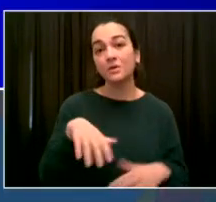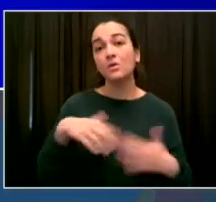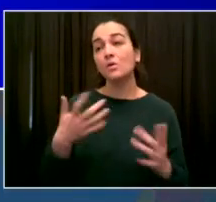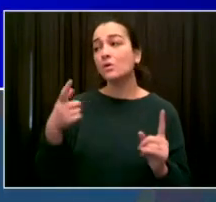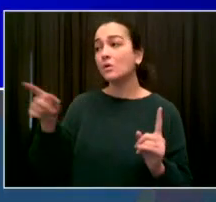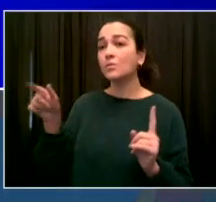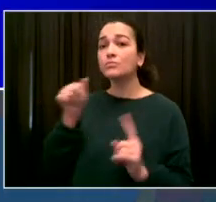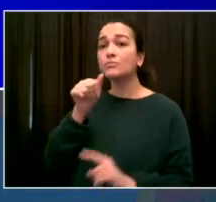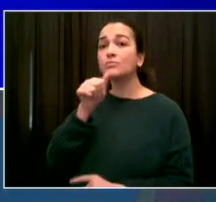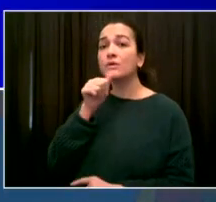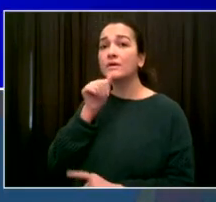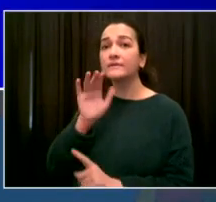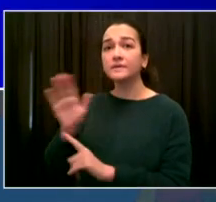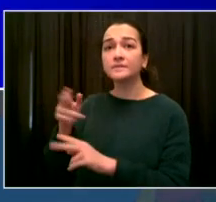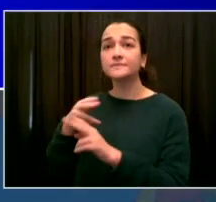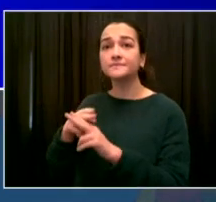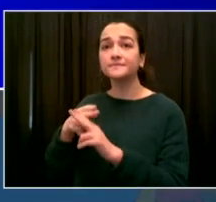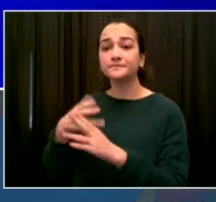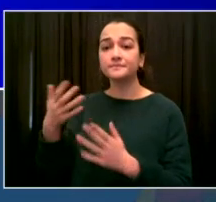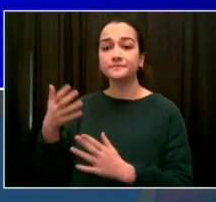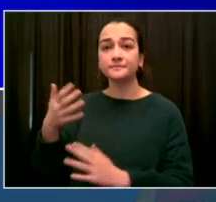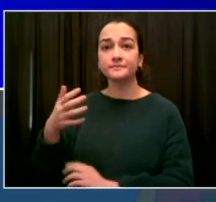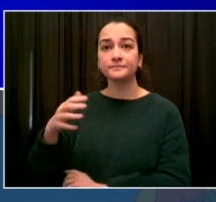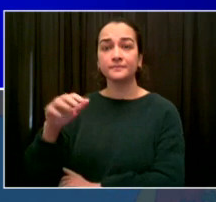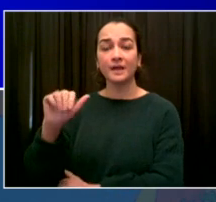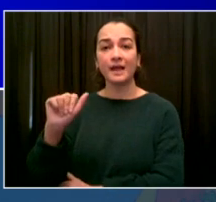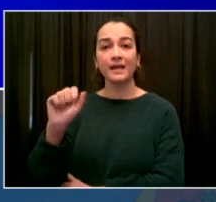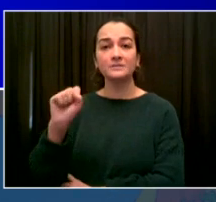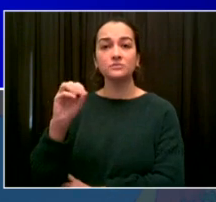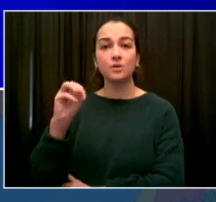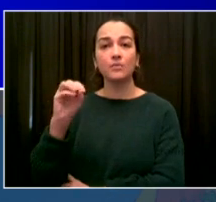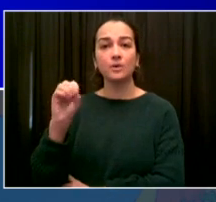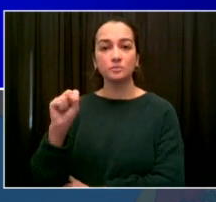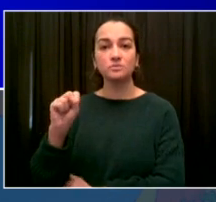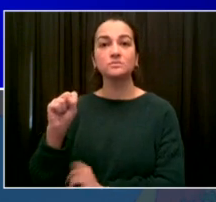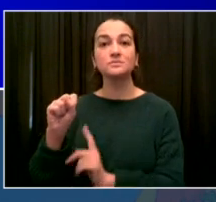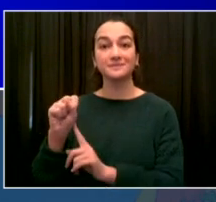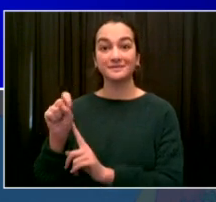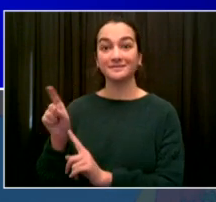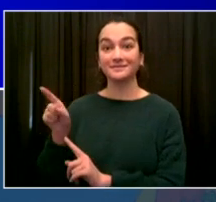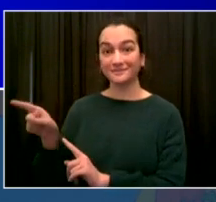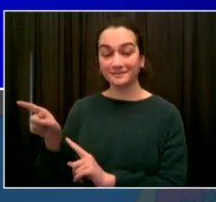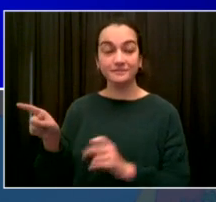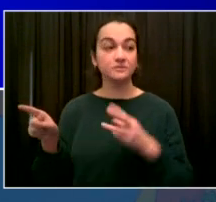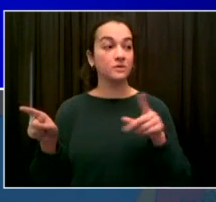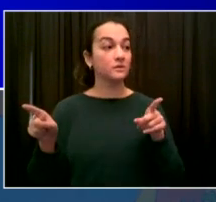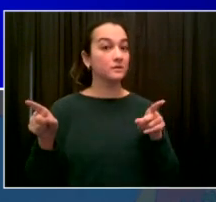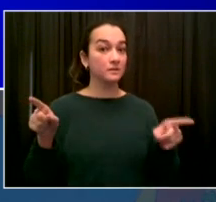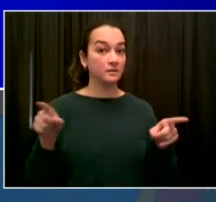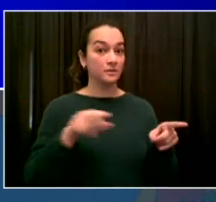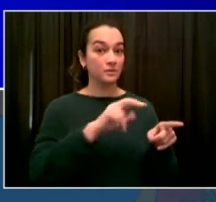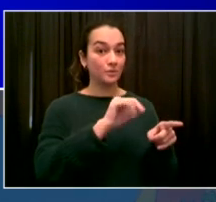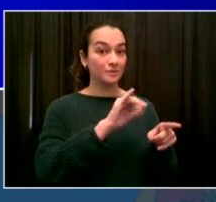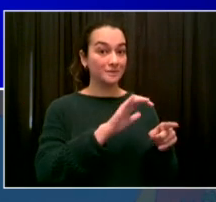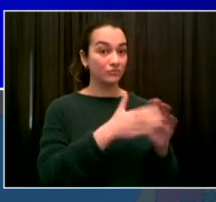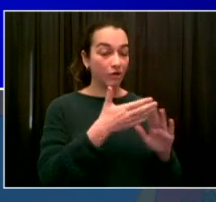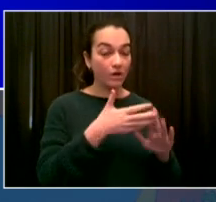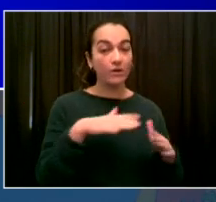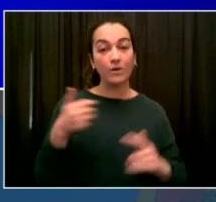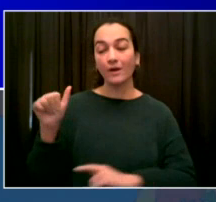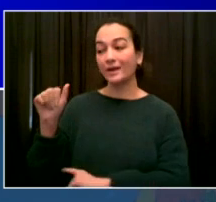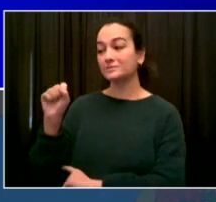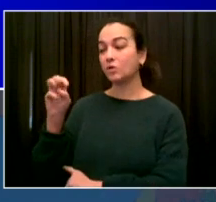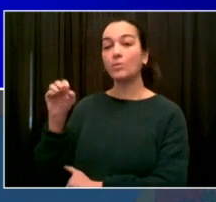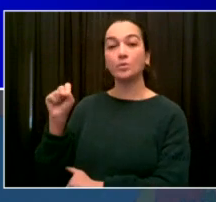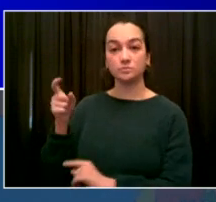incentive. We know vaccination is the key, and we know boosters are particularly effective against Omicron. Our healthcare leaders have